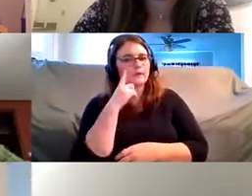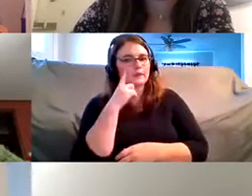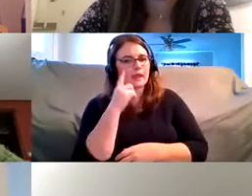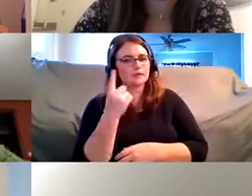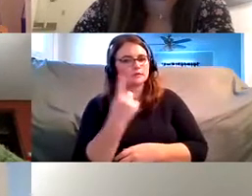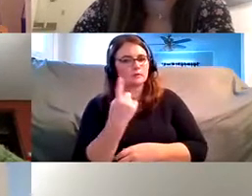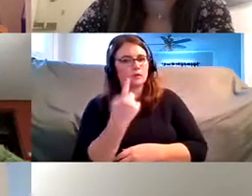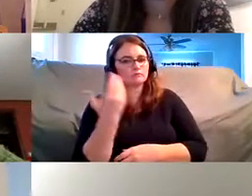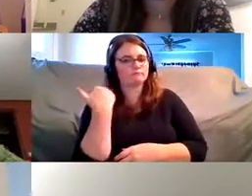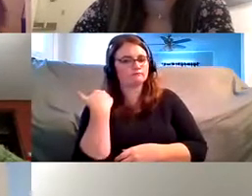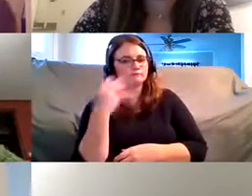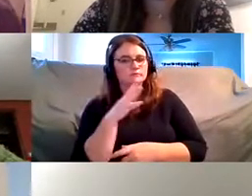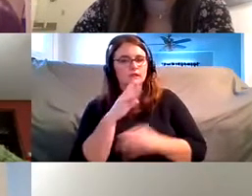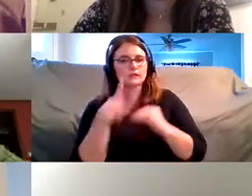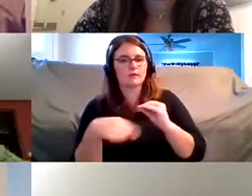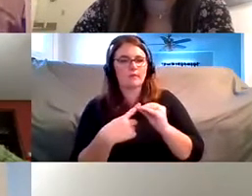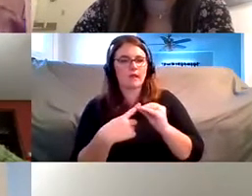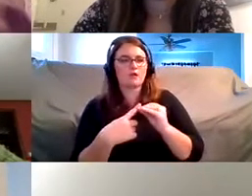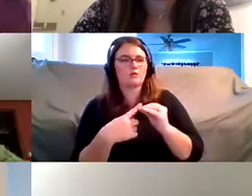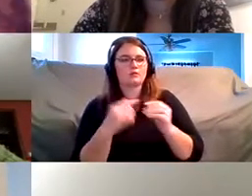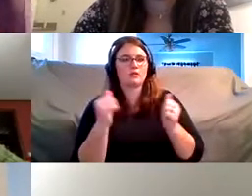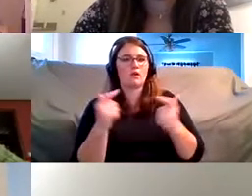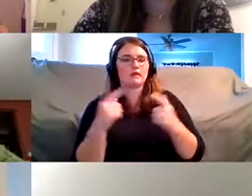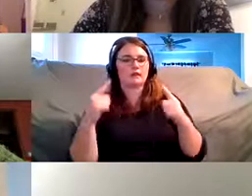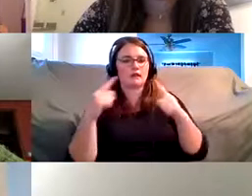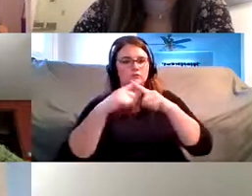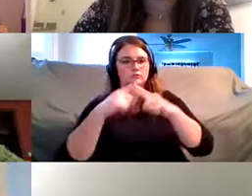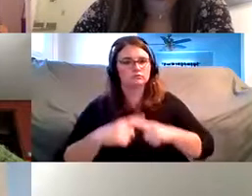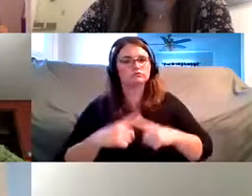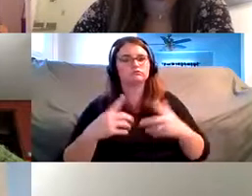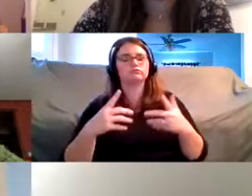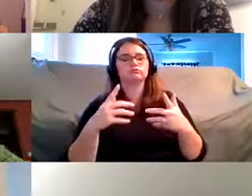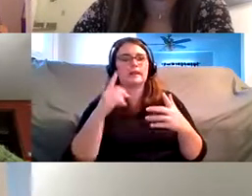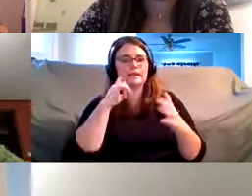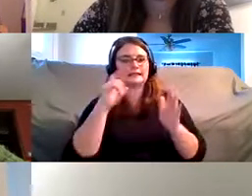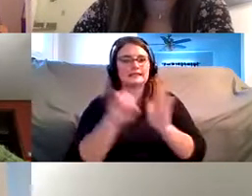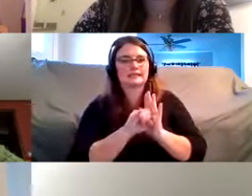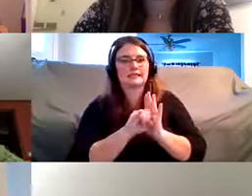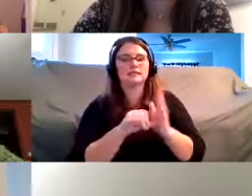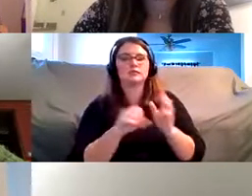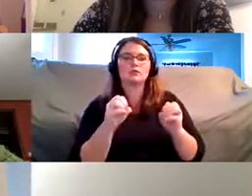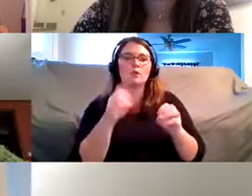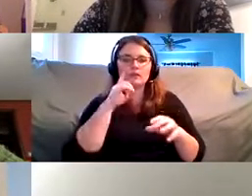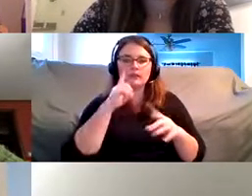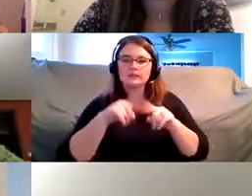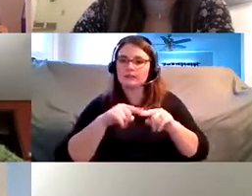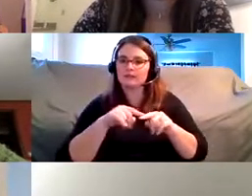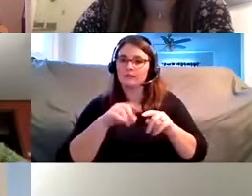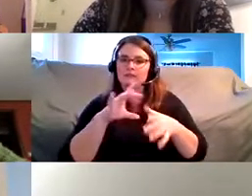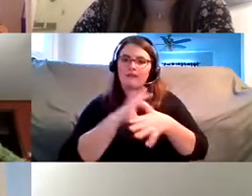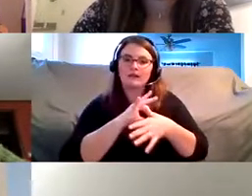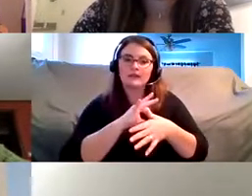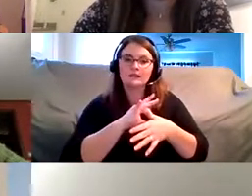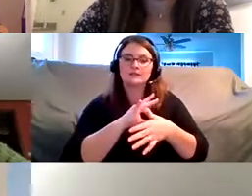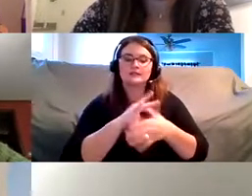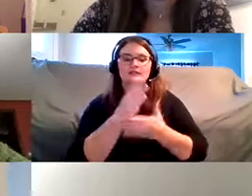about all these intersectional identities that we have. So I think depending on the context, there's certain identities that